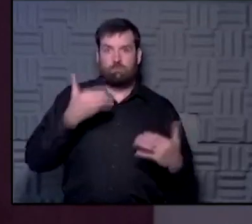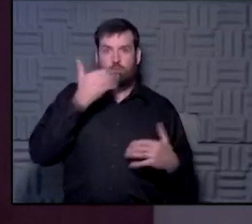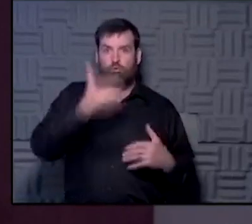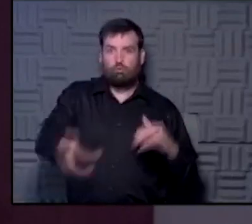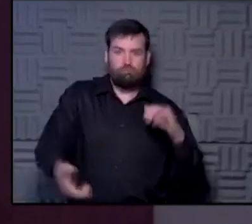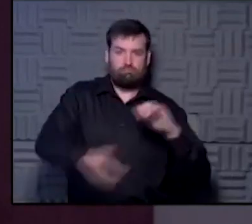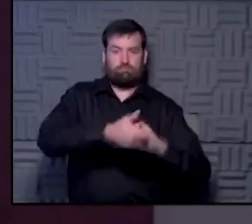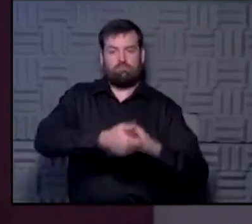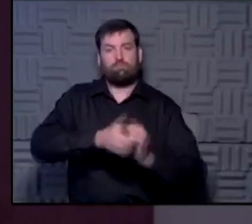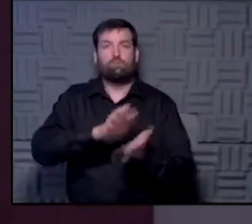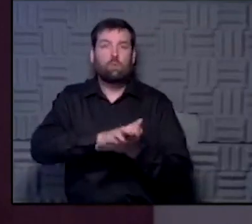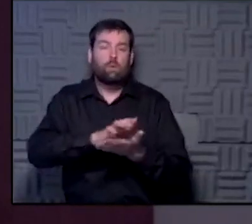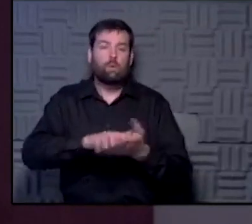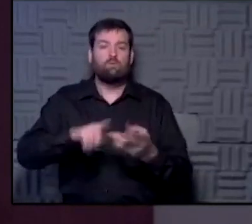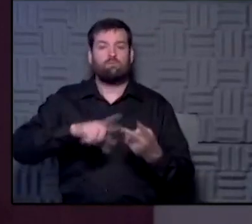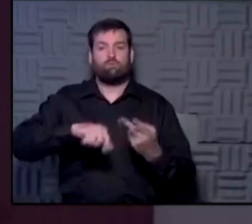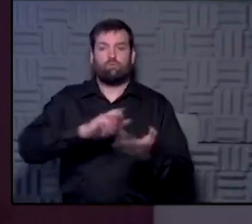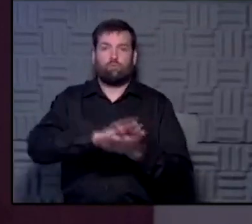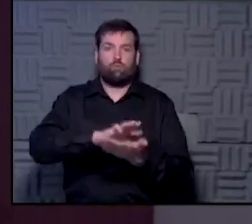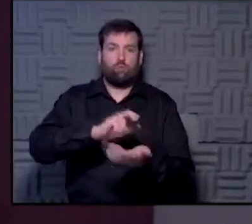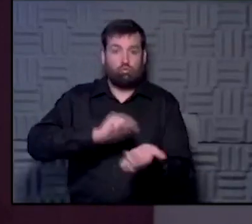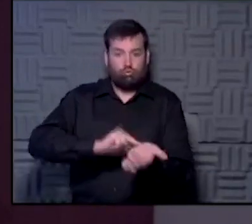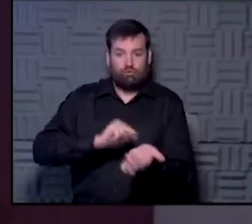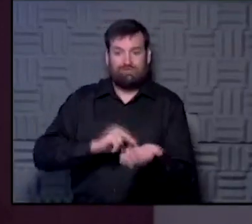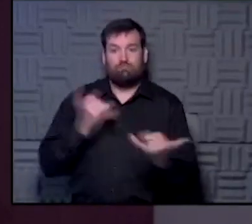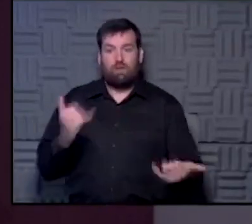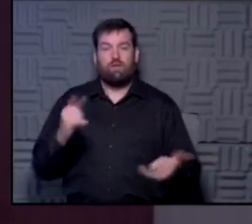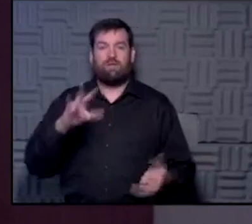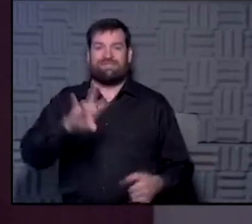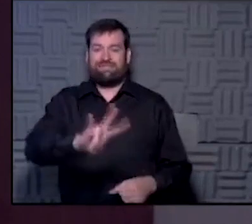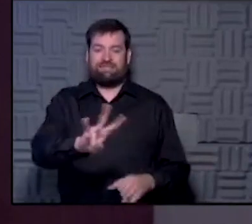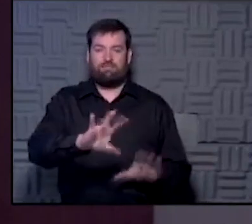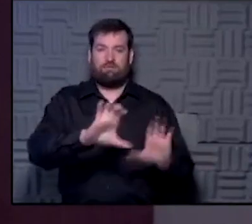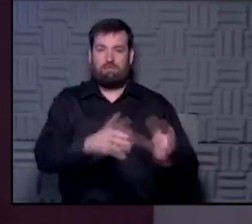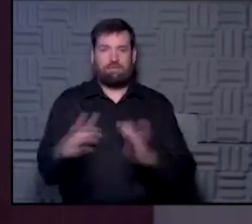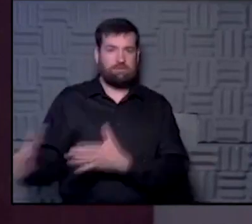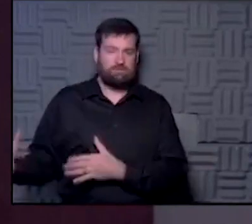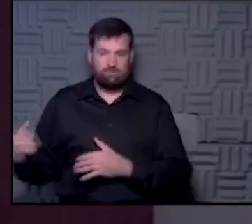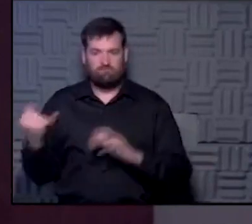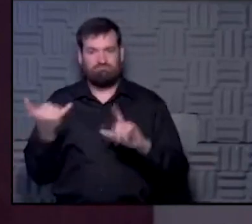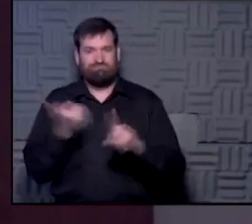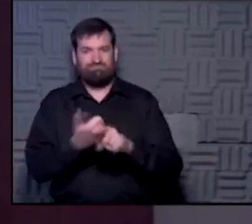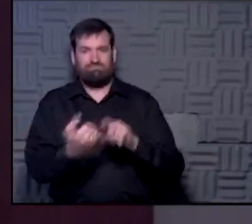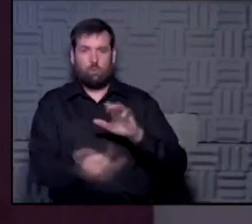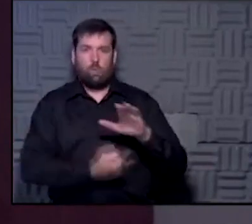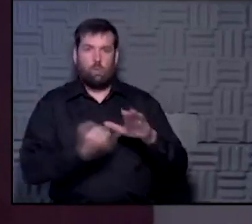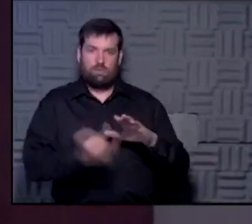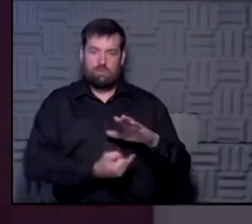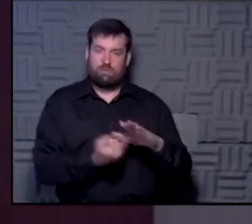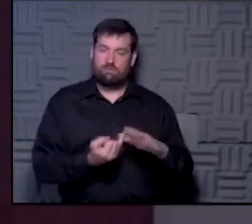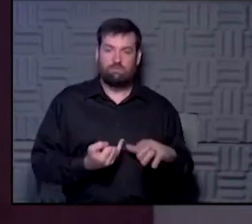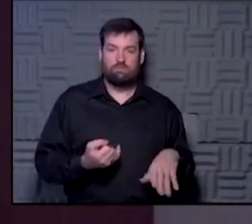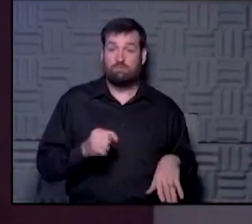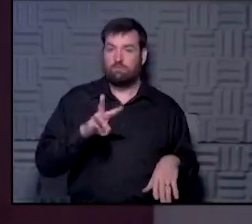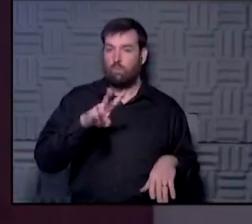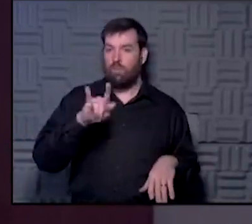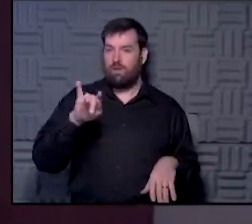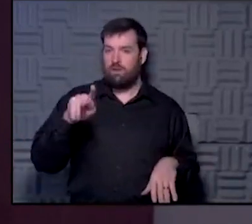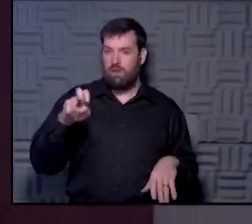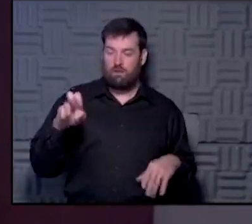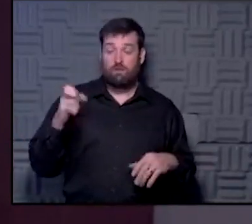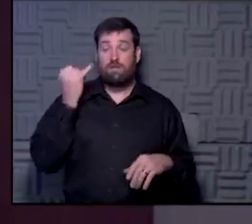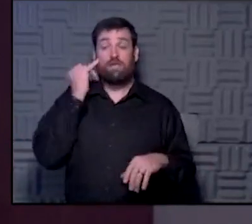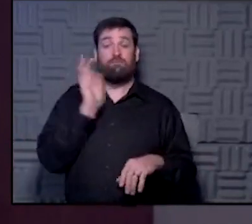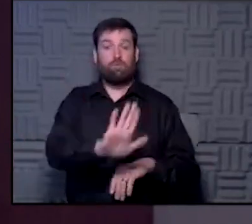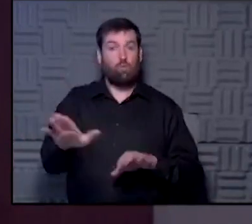partnership with schools and school nurses. We currently have about 7 classrooms on quarantine in Wyandotte County right now. So the main things we're asking of our community is that if your